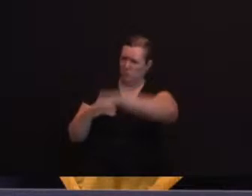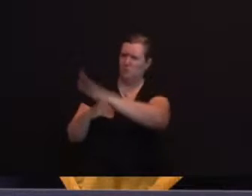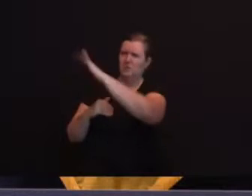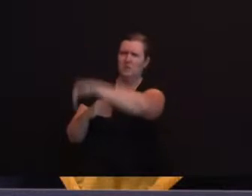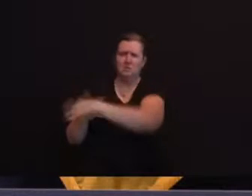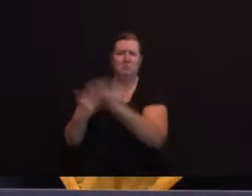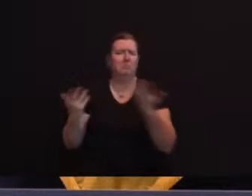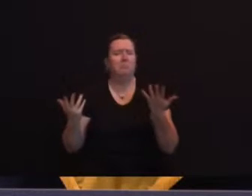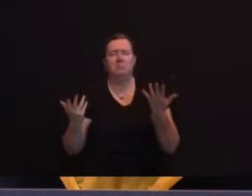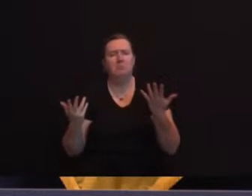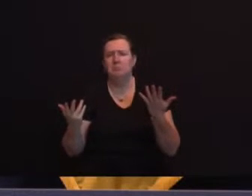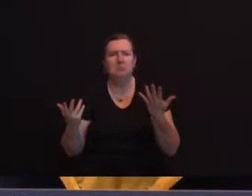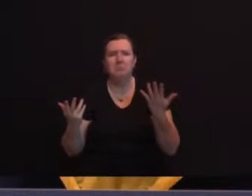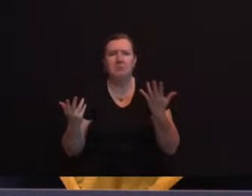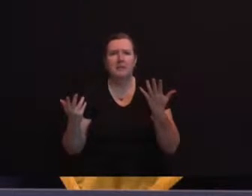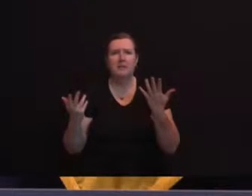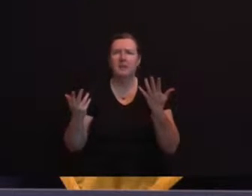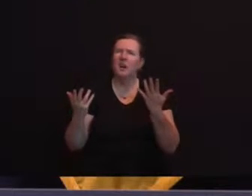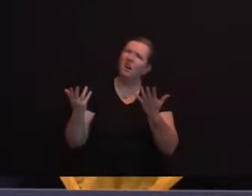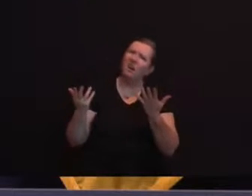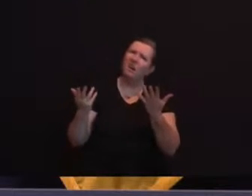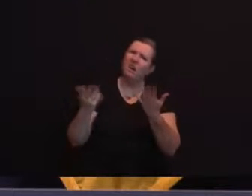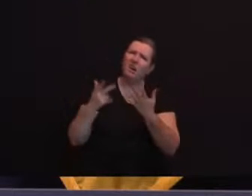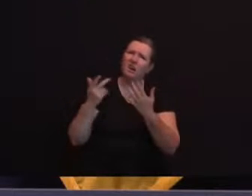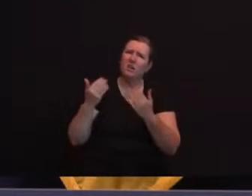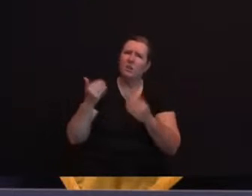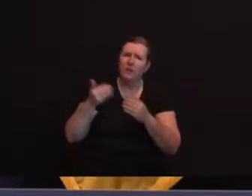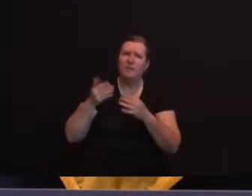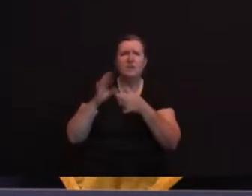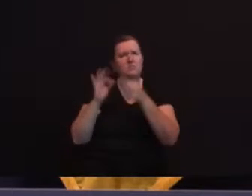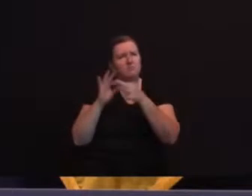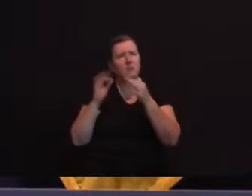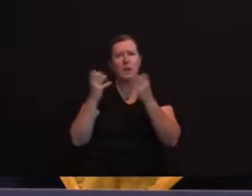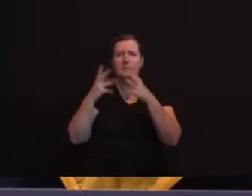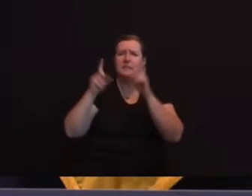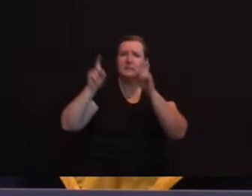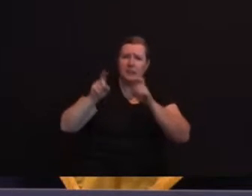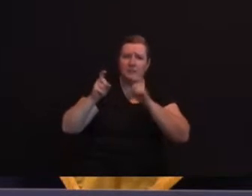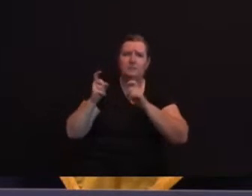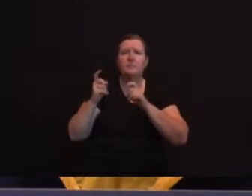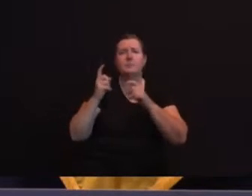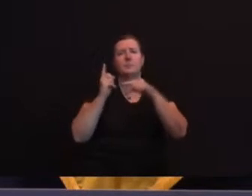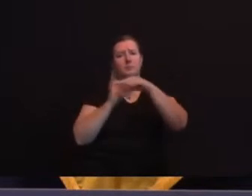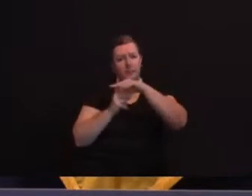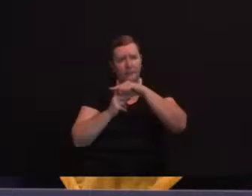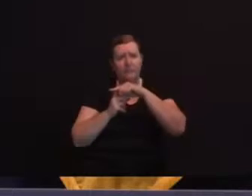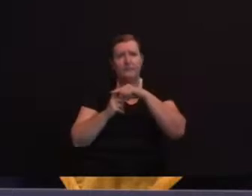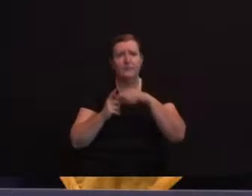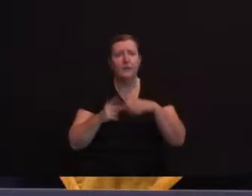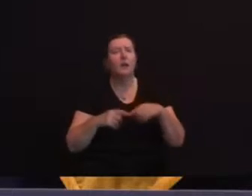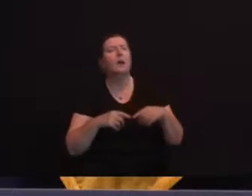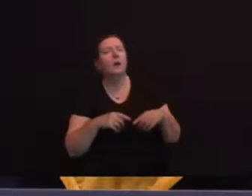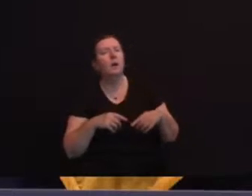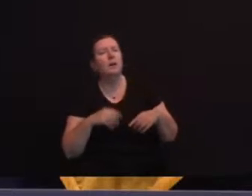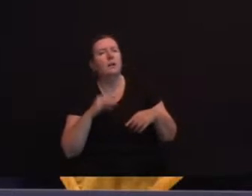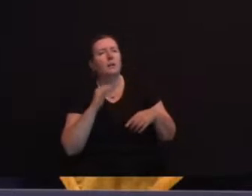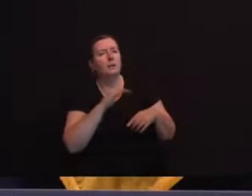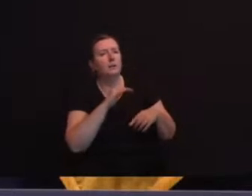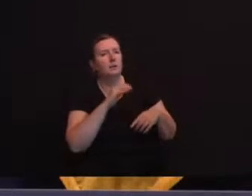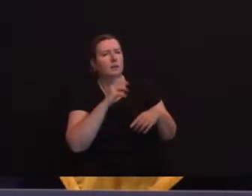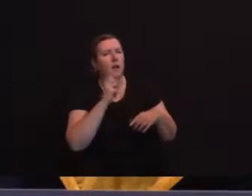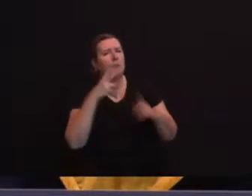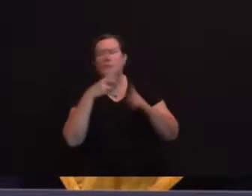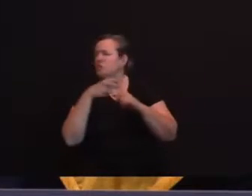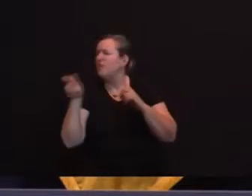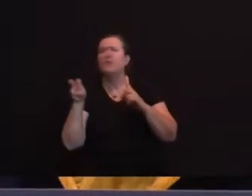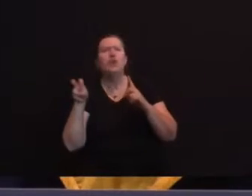mentioning the amount of tests done? Judy, how many on divert and any more color on long-term care? I know you already gave some in your remarks, but any